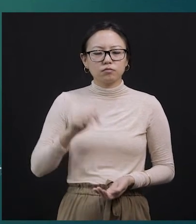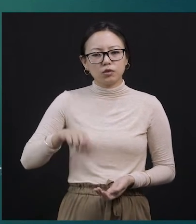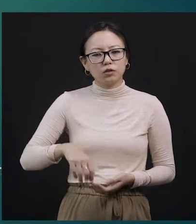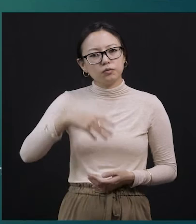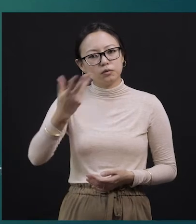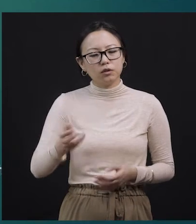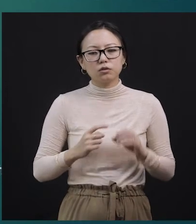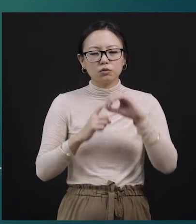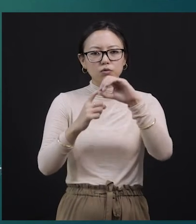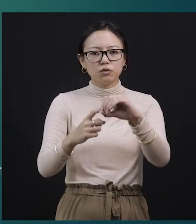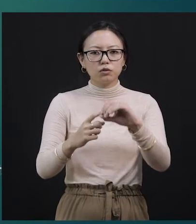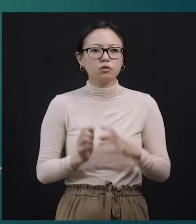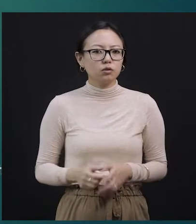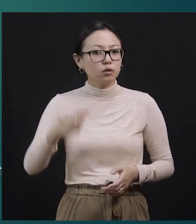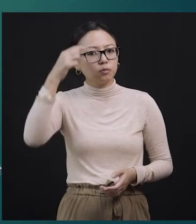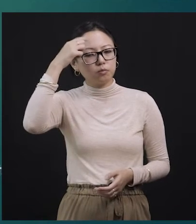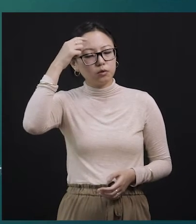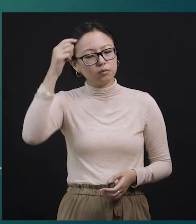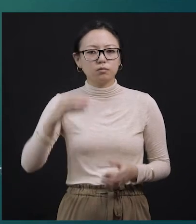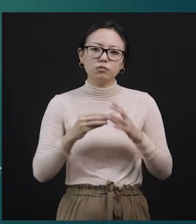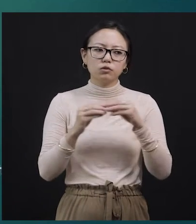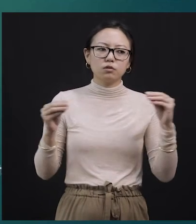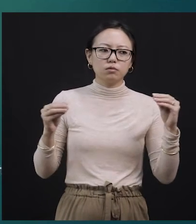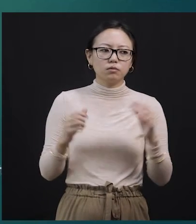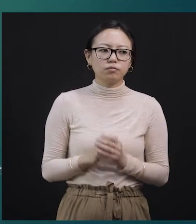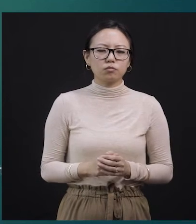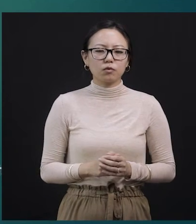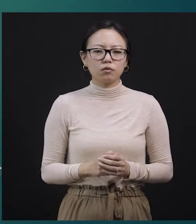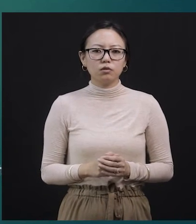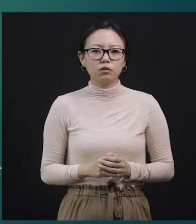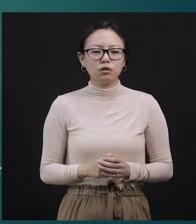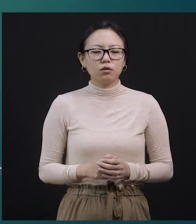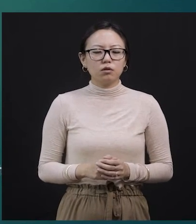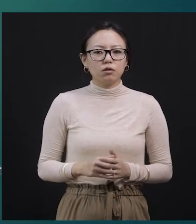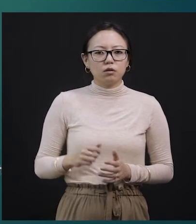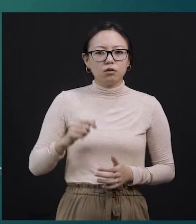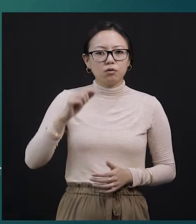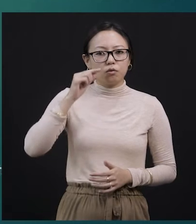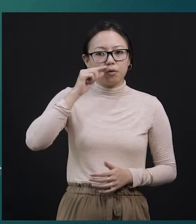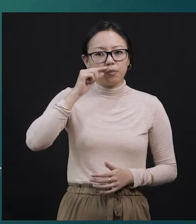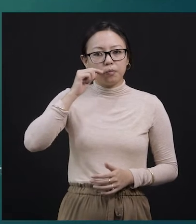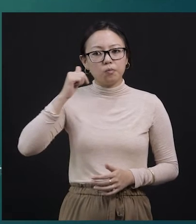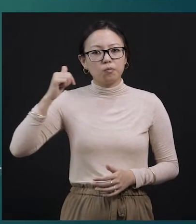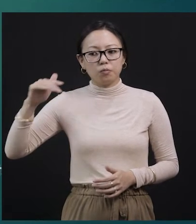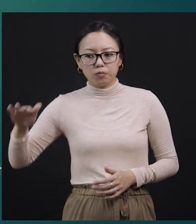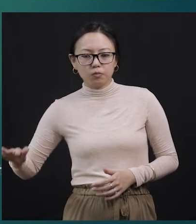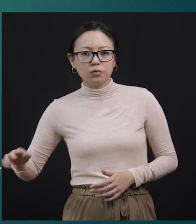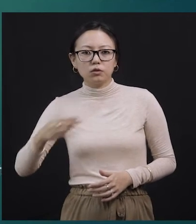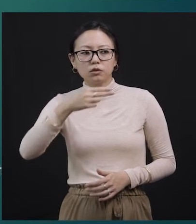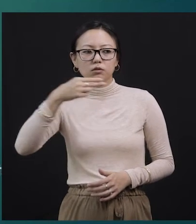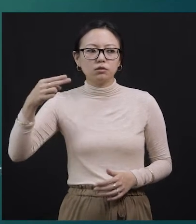question. We have one problem here. A boy called Abu. On his